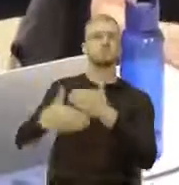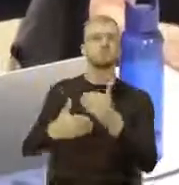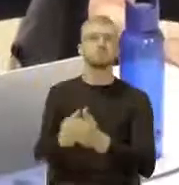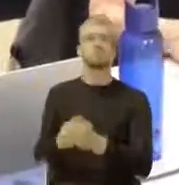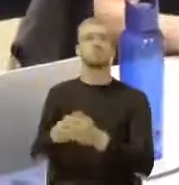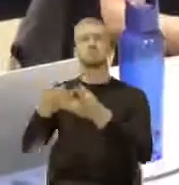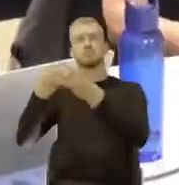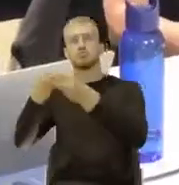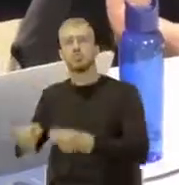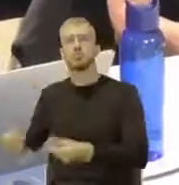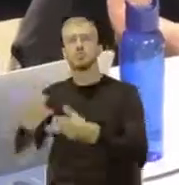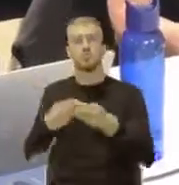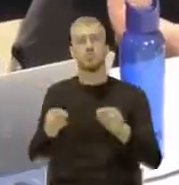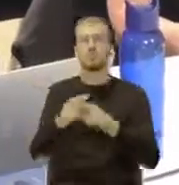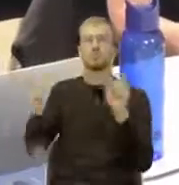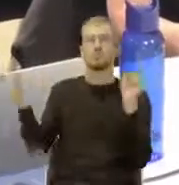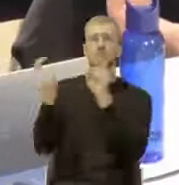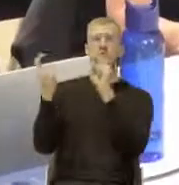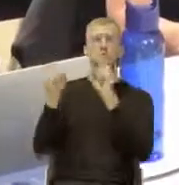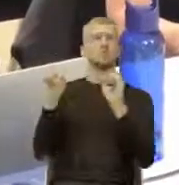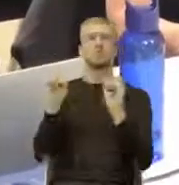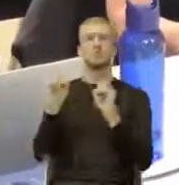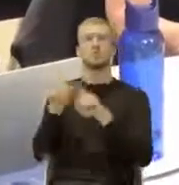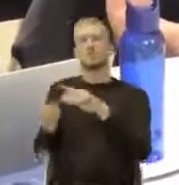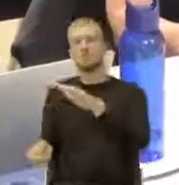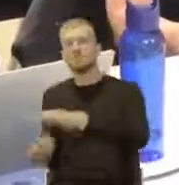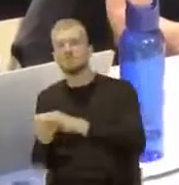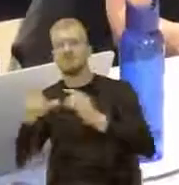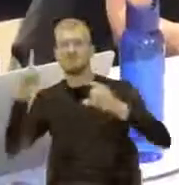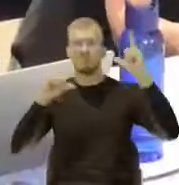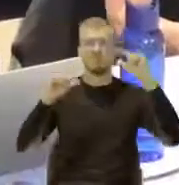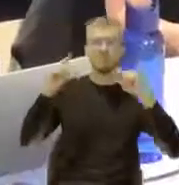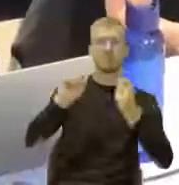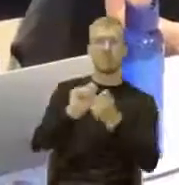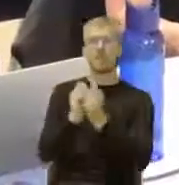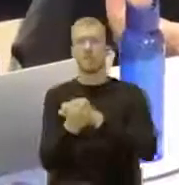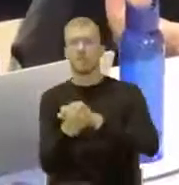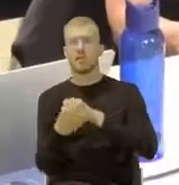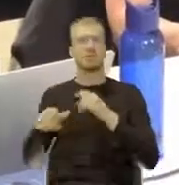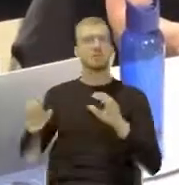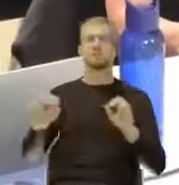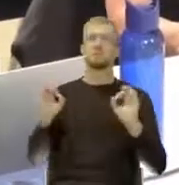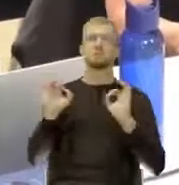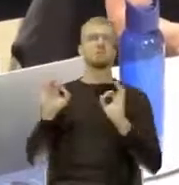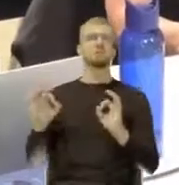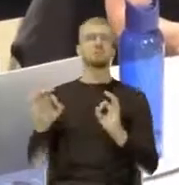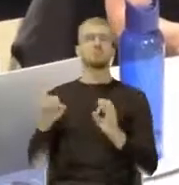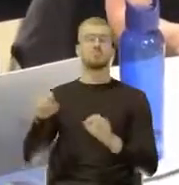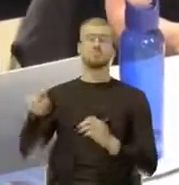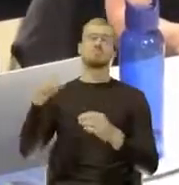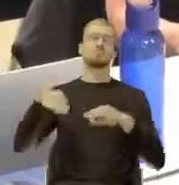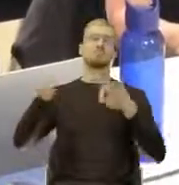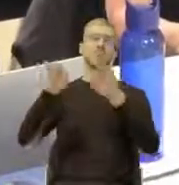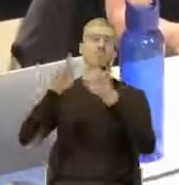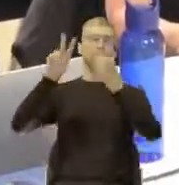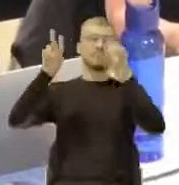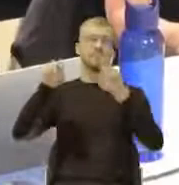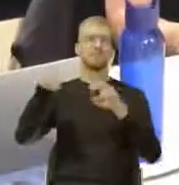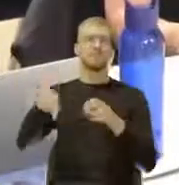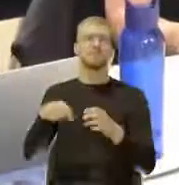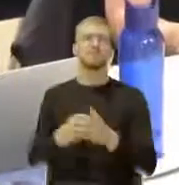we describe and discuss the SDGs to get us to the goals that we've set out for